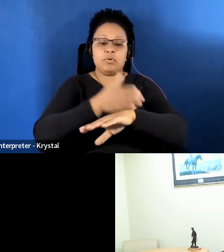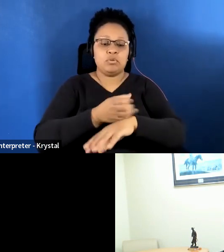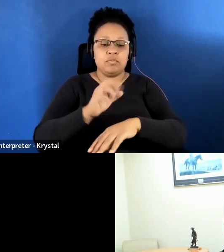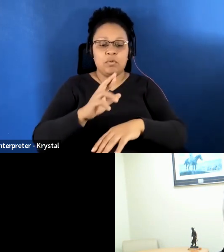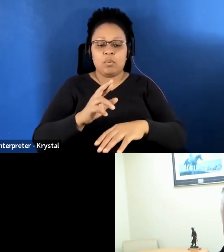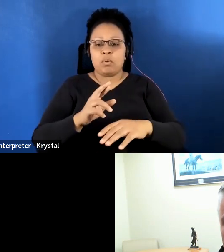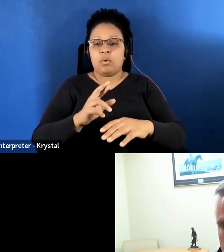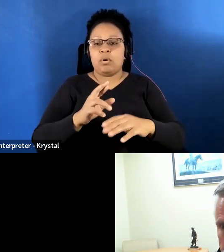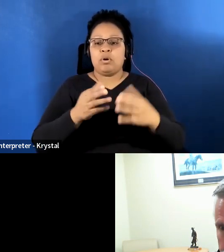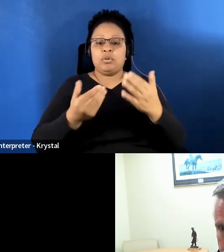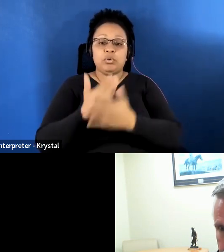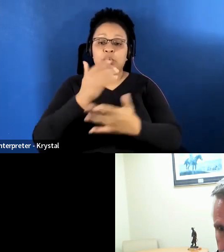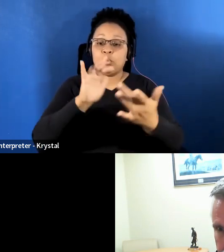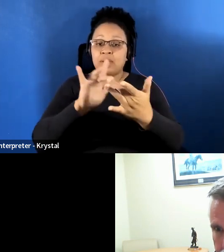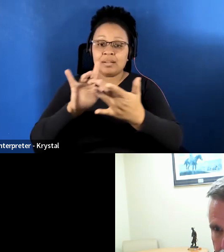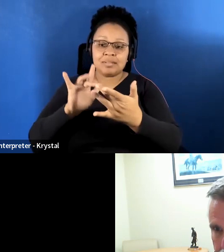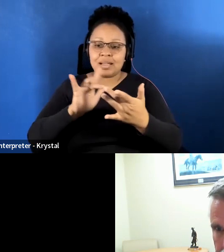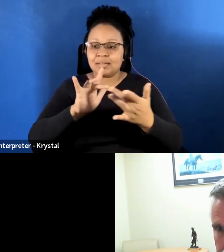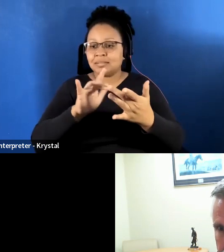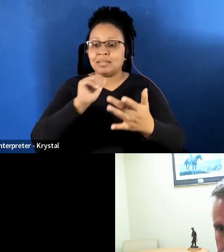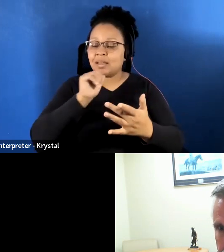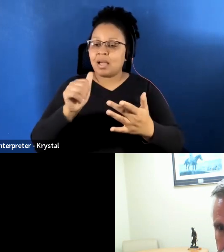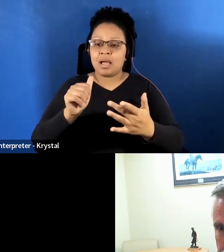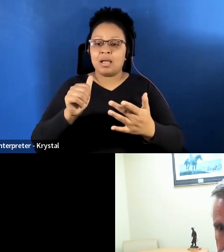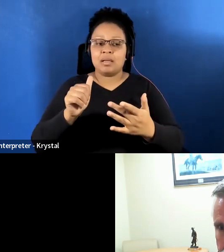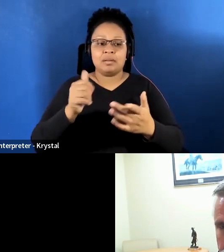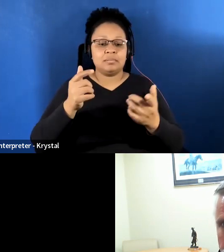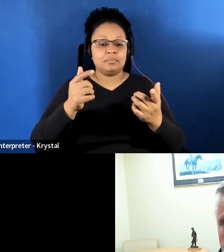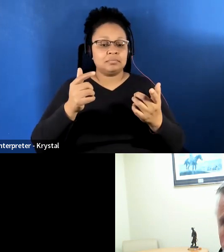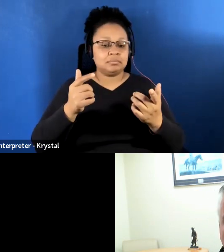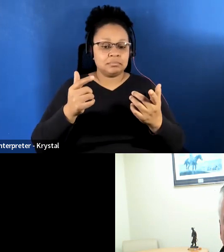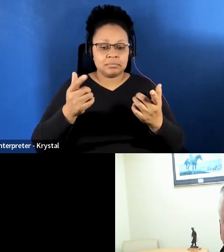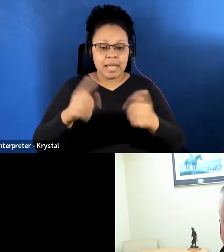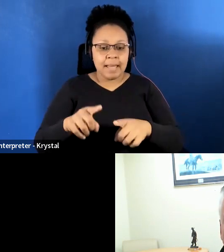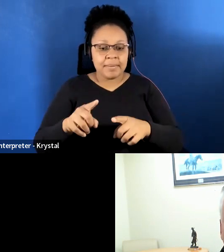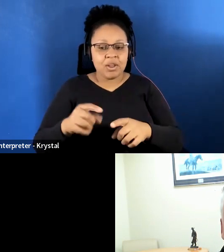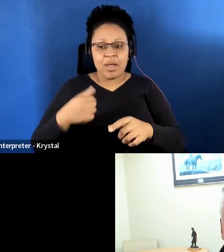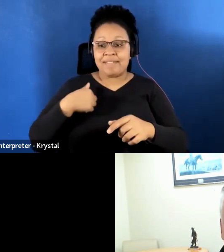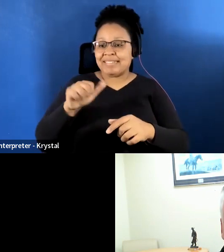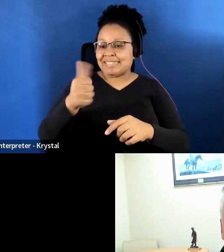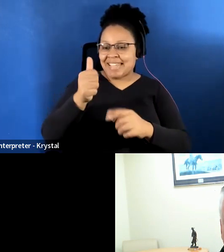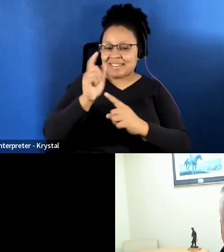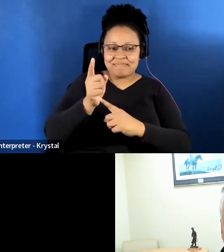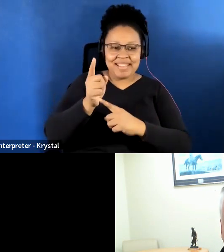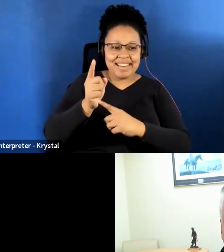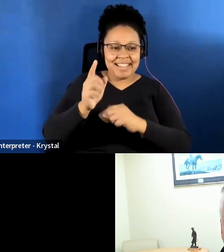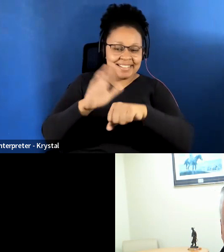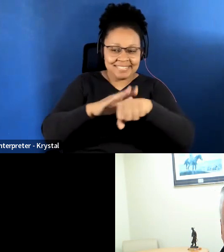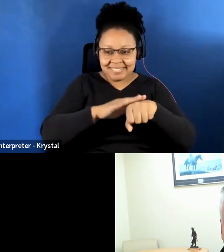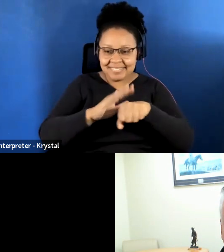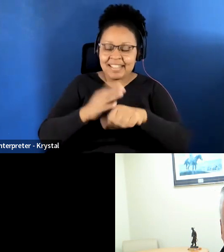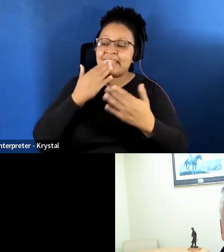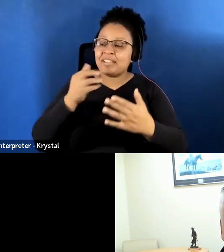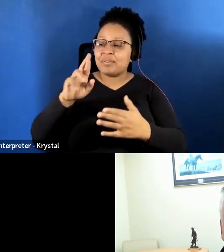that maybe didn't exist before? I did just get the 10-minute alert. Thank you so much, Rachel. And then